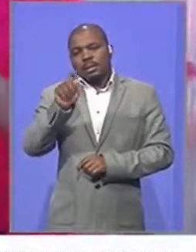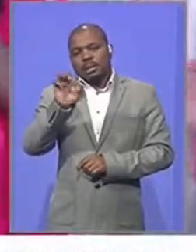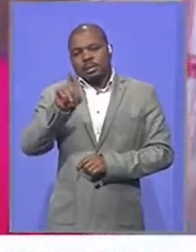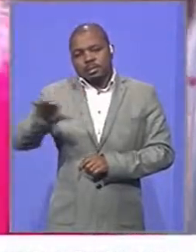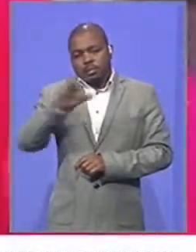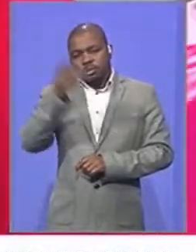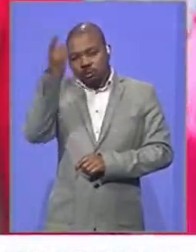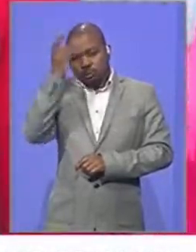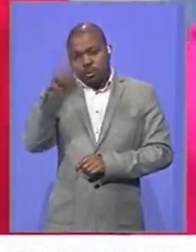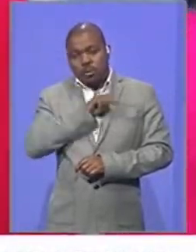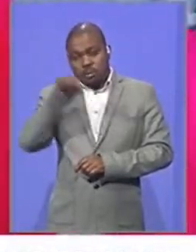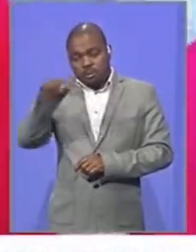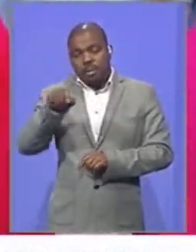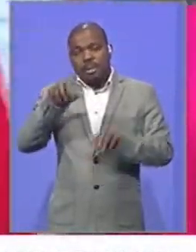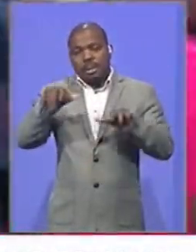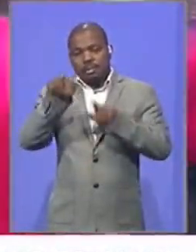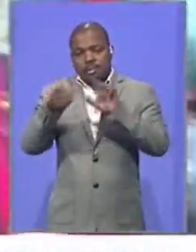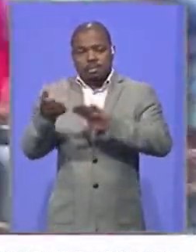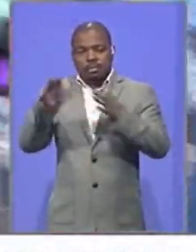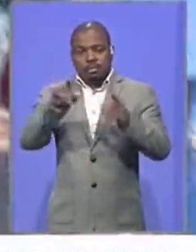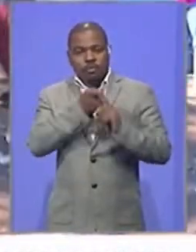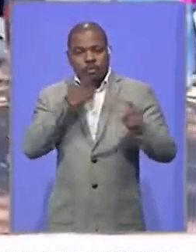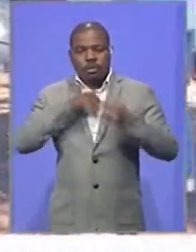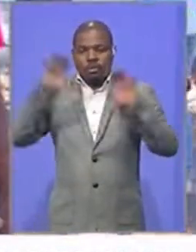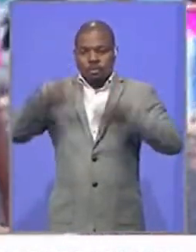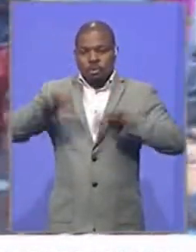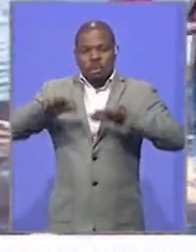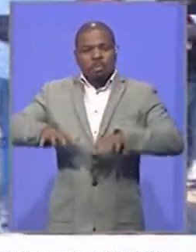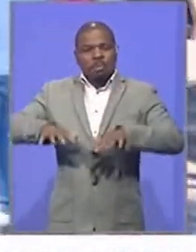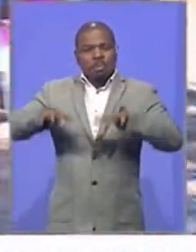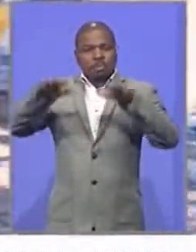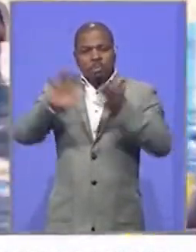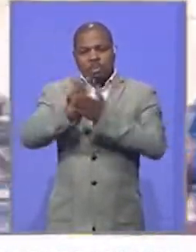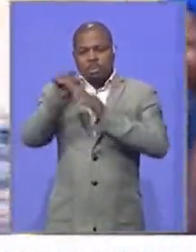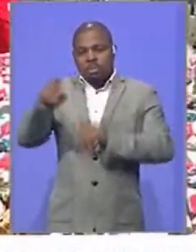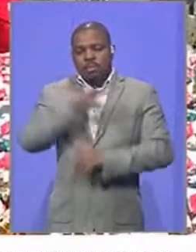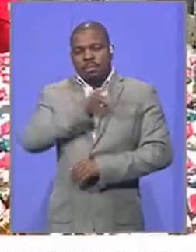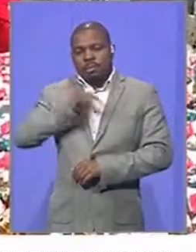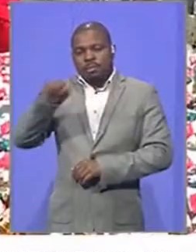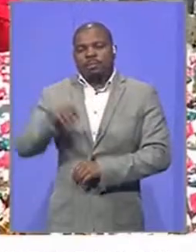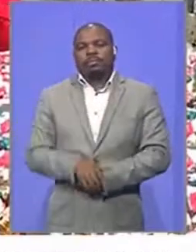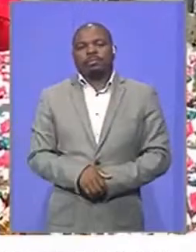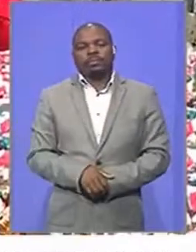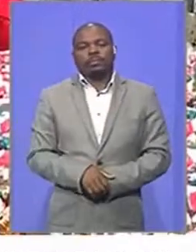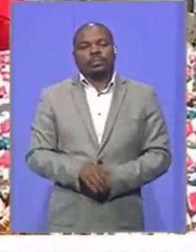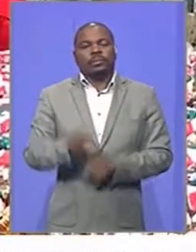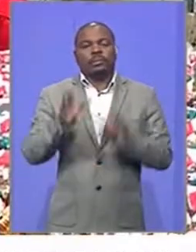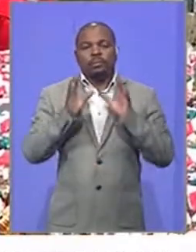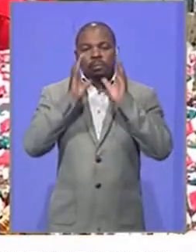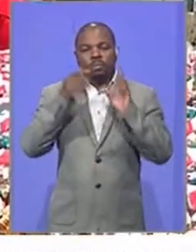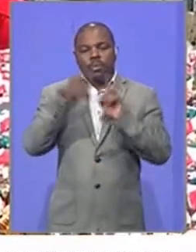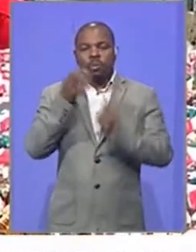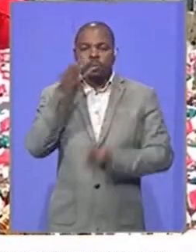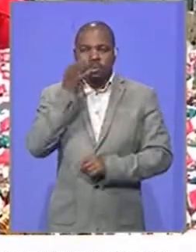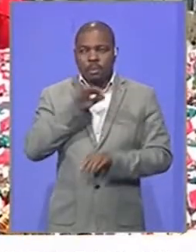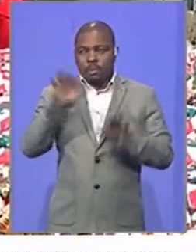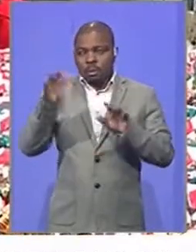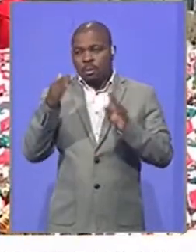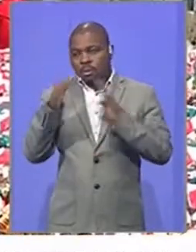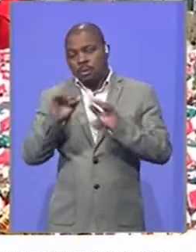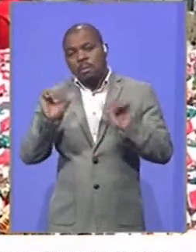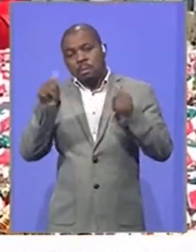batho ba 16 ba hlokofetsego e le ka lebaka la metsefula a wa gagarilego Profense yeo. Malema o re ge batho ba na le